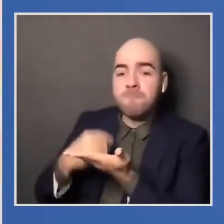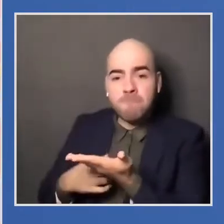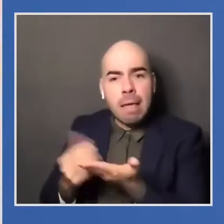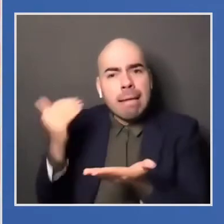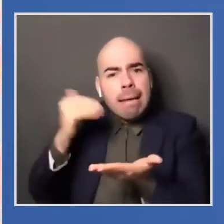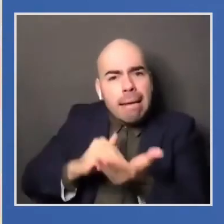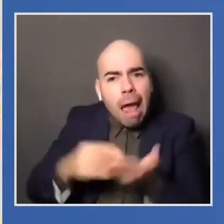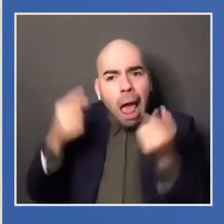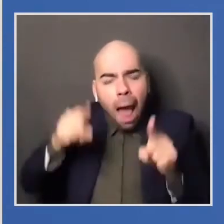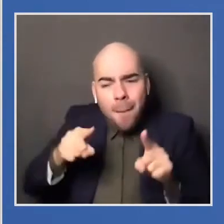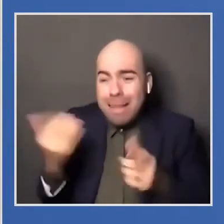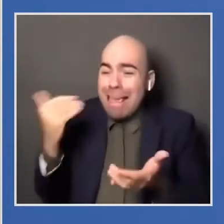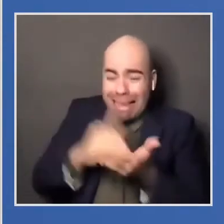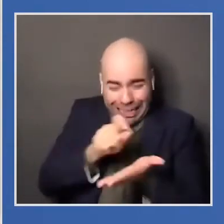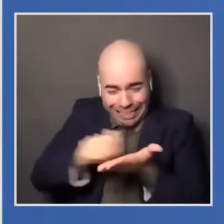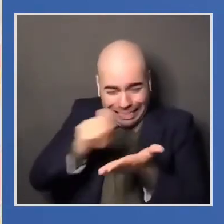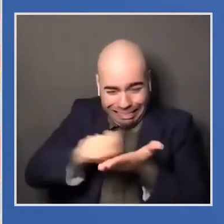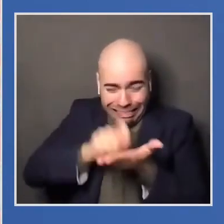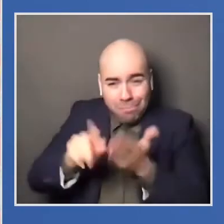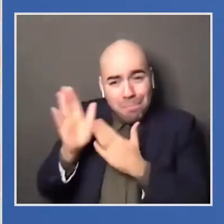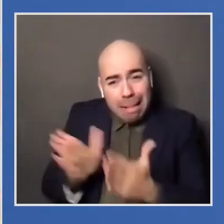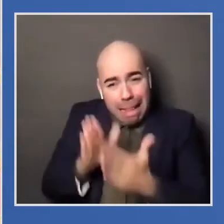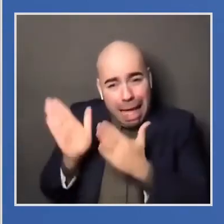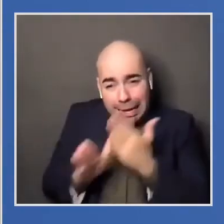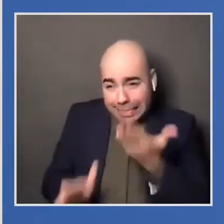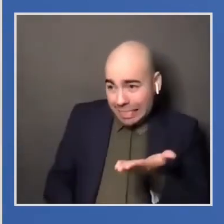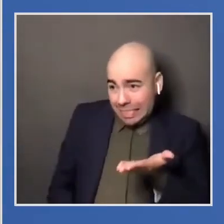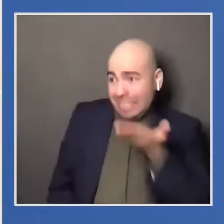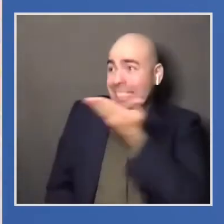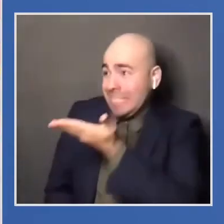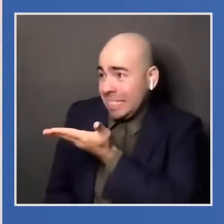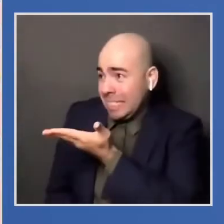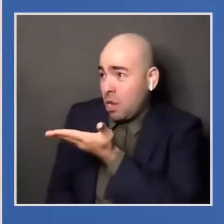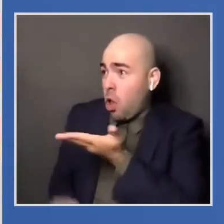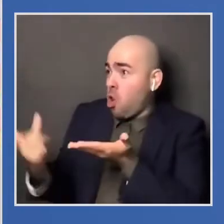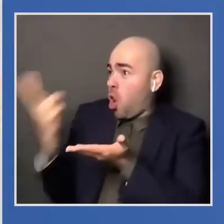This administration has yet to offer a single plan.